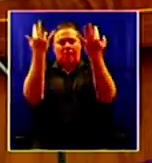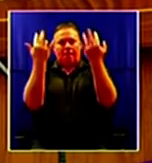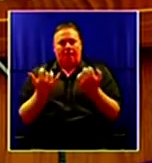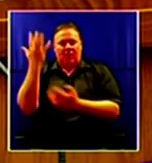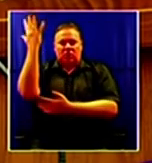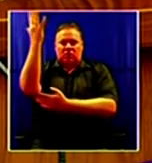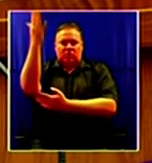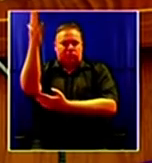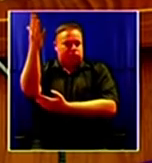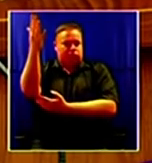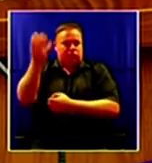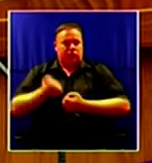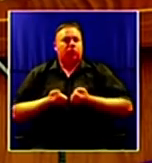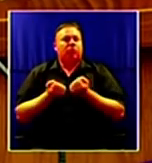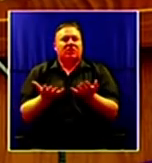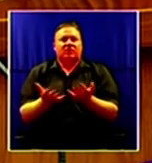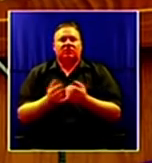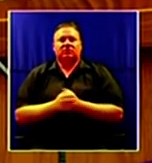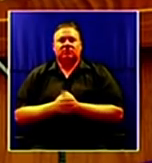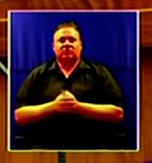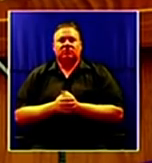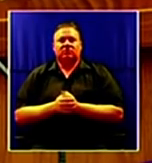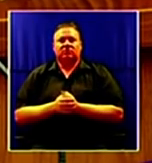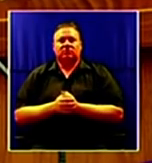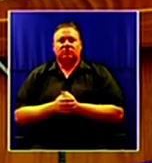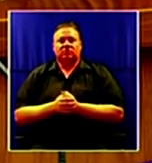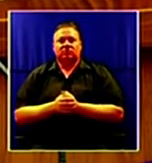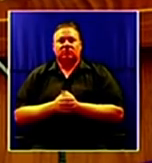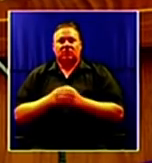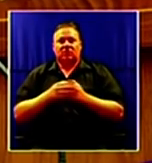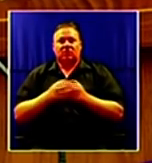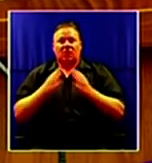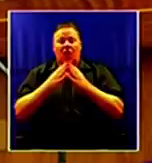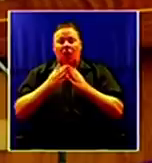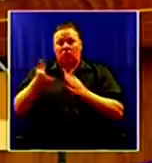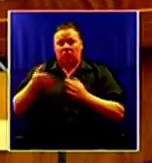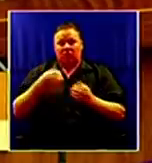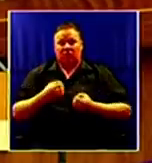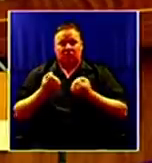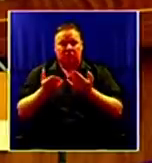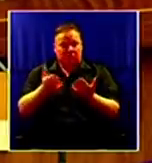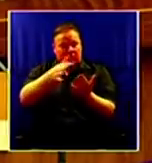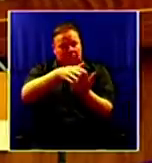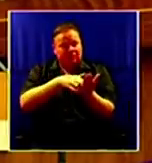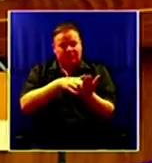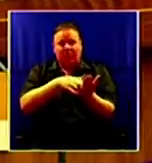Today I table before this House the following. One, the appropriation